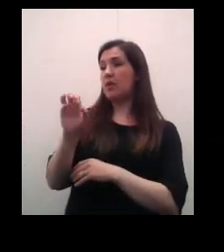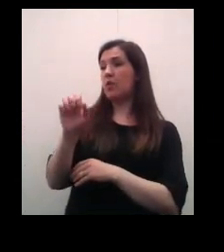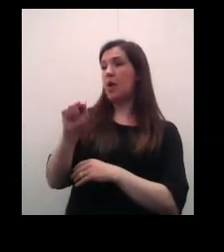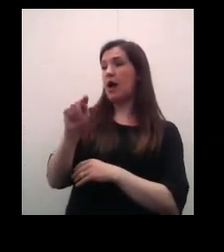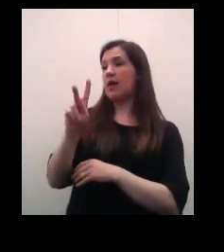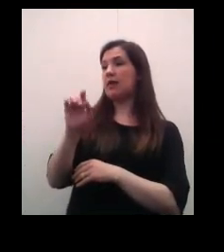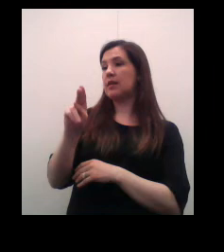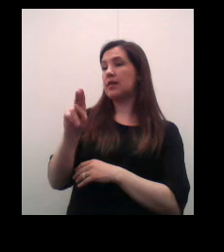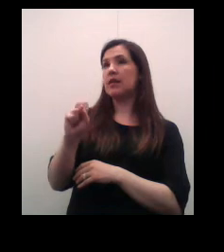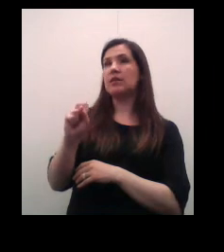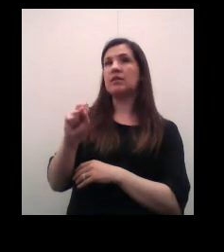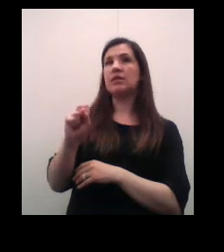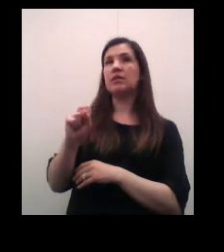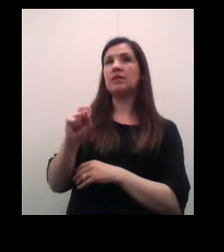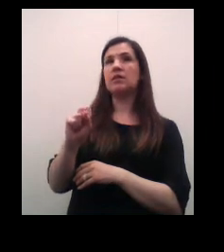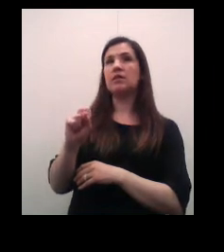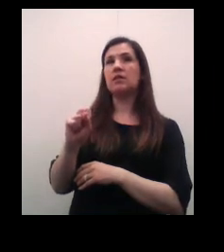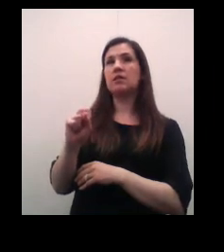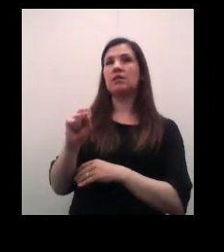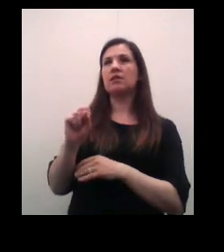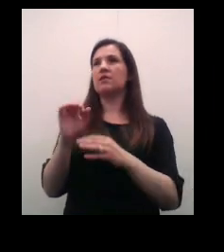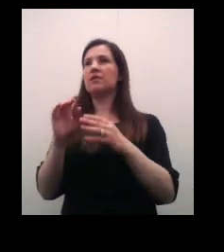It's actually Good on my end. Thank you.